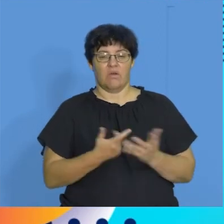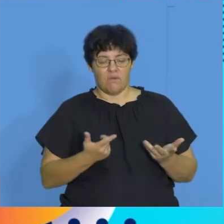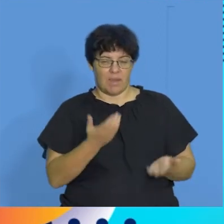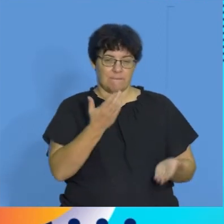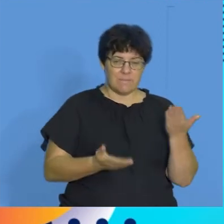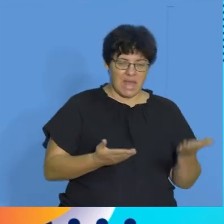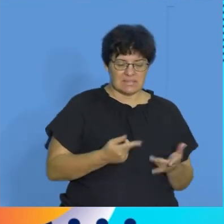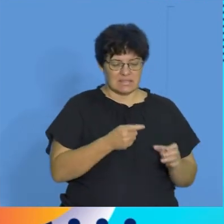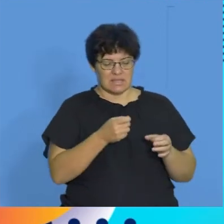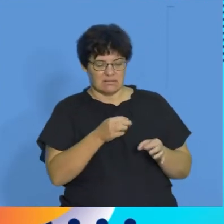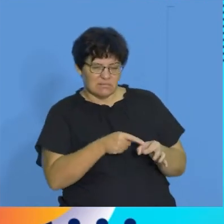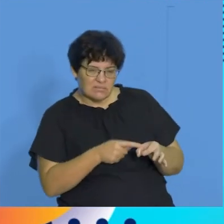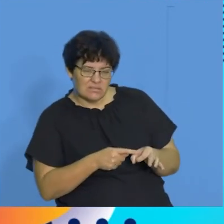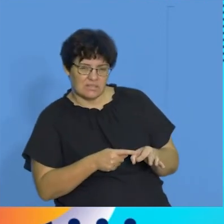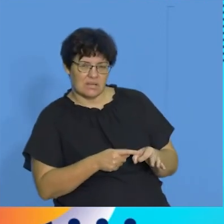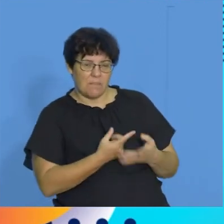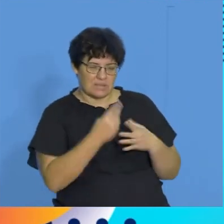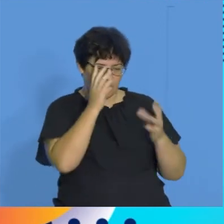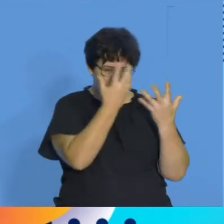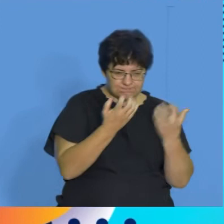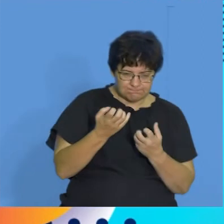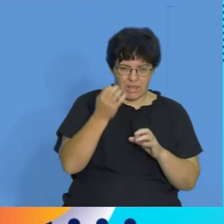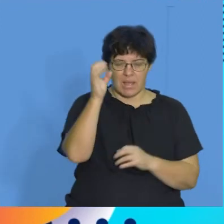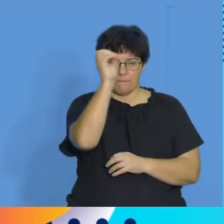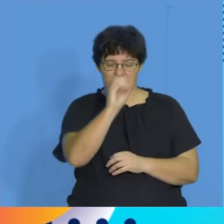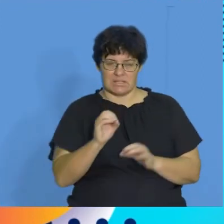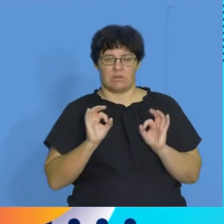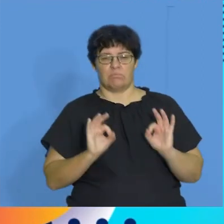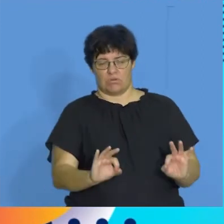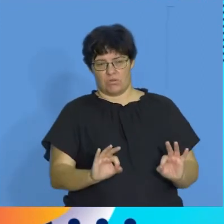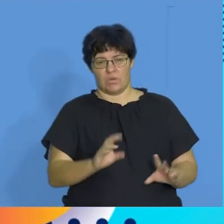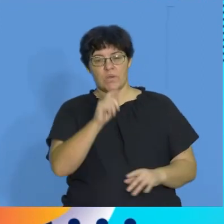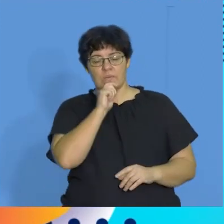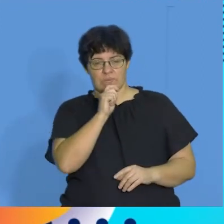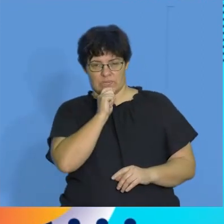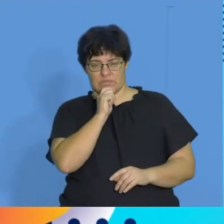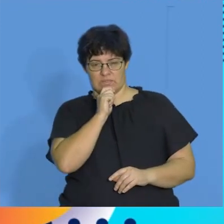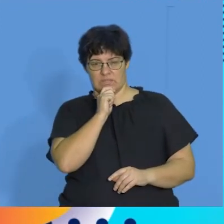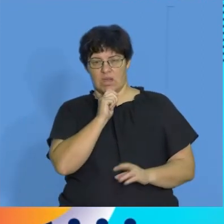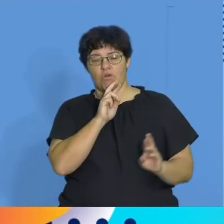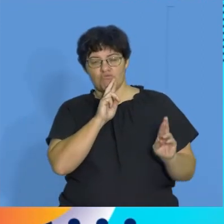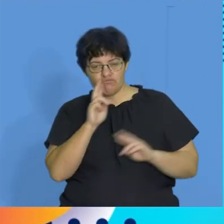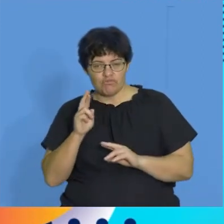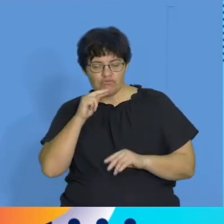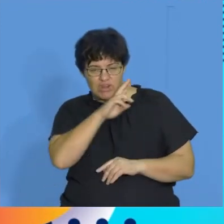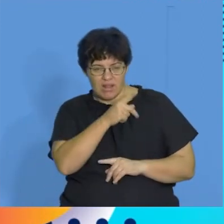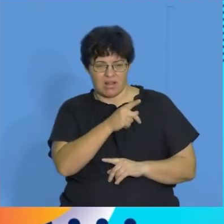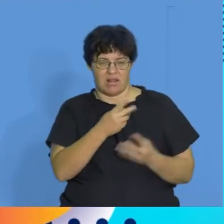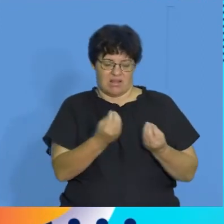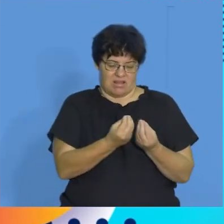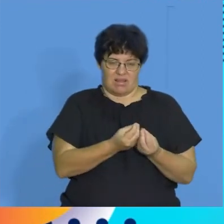masses of samples and try to determine, the percentage purity using, real substances and